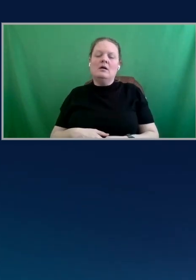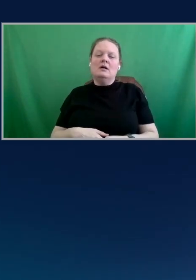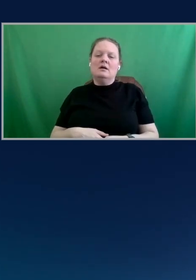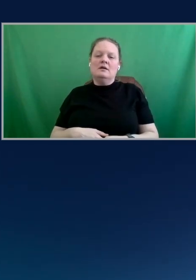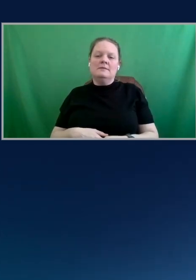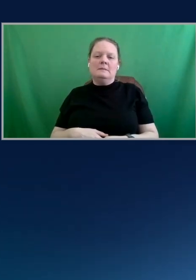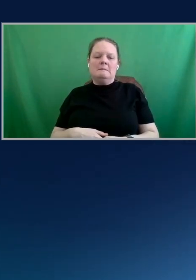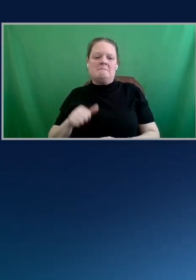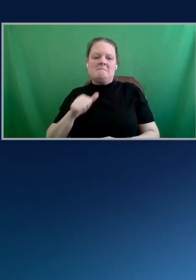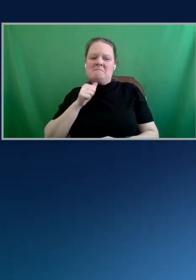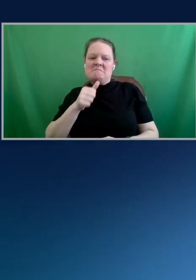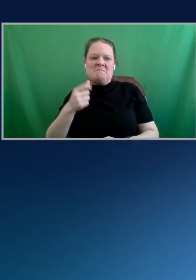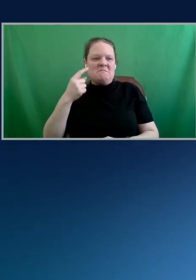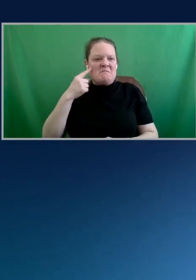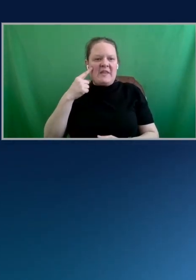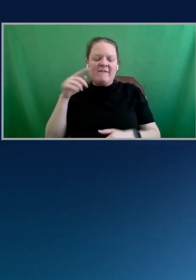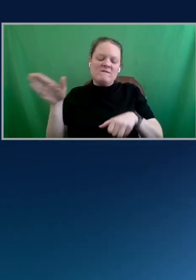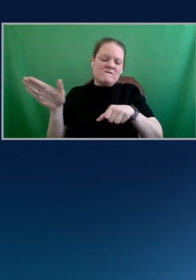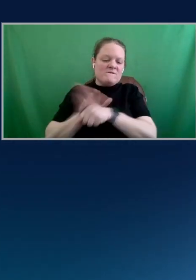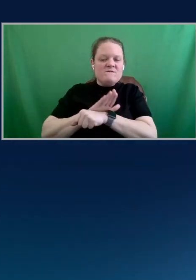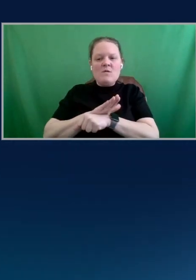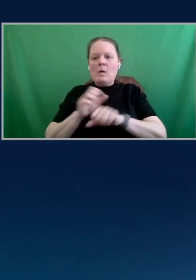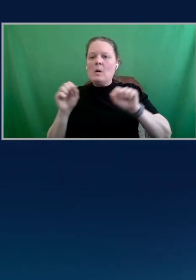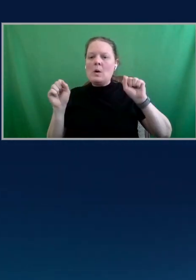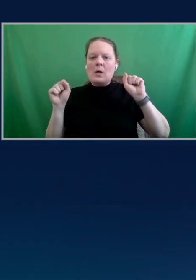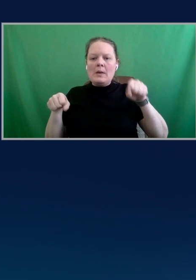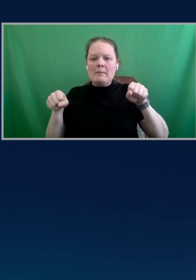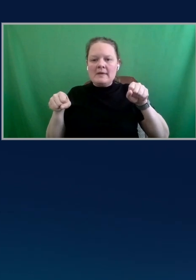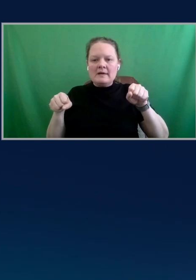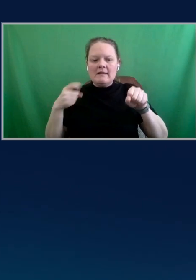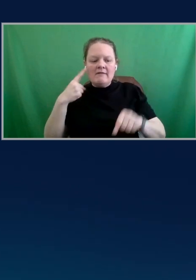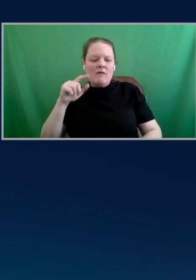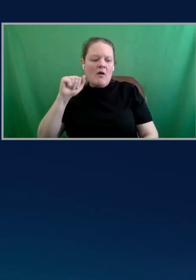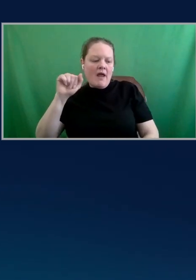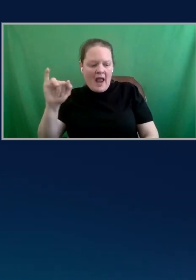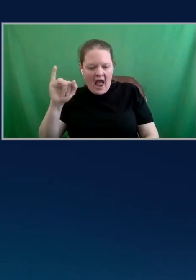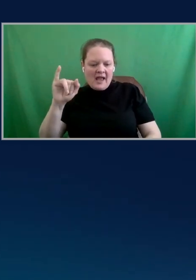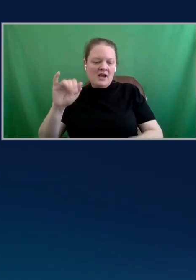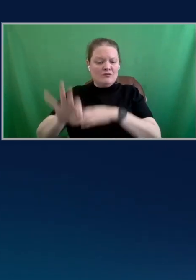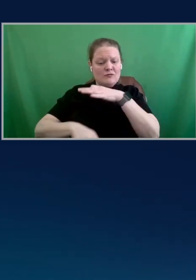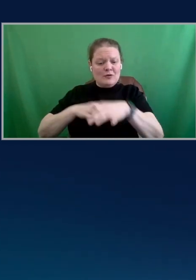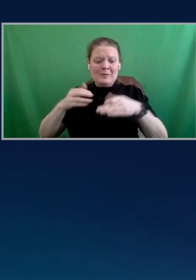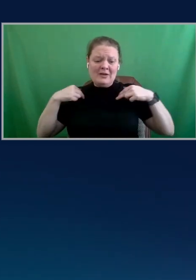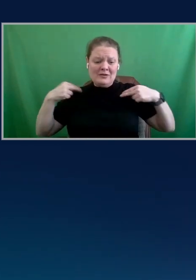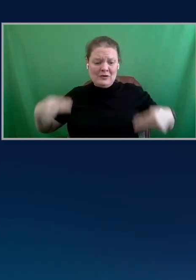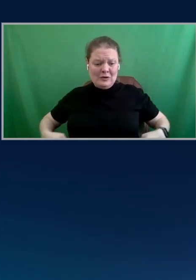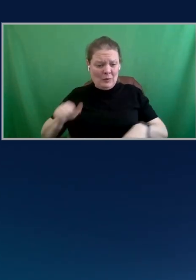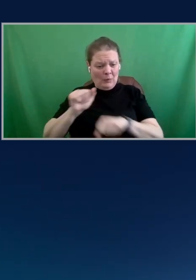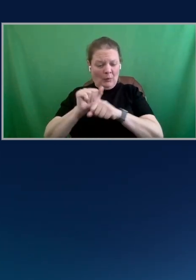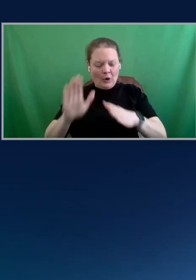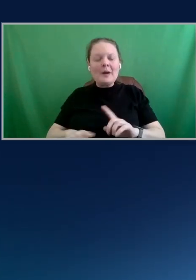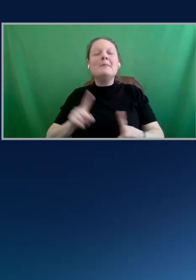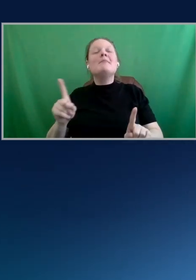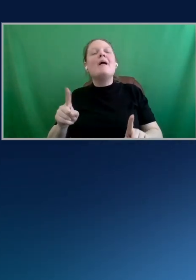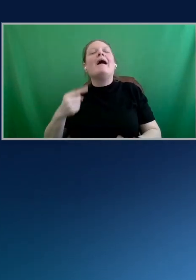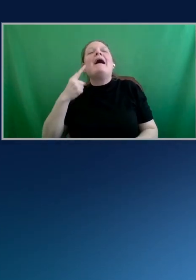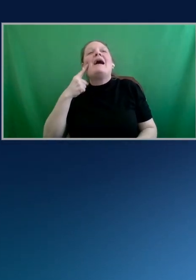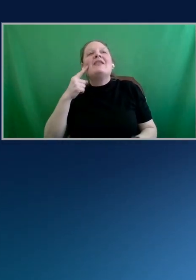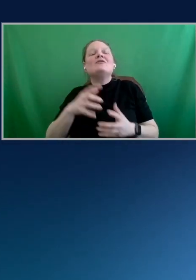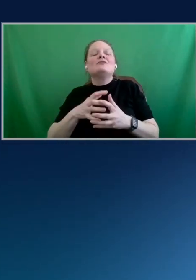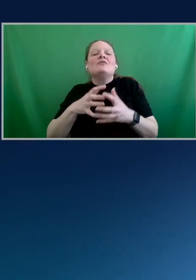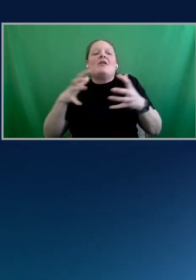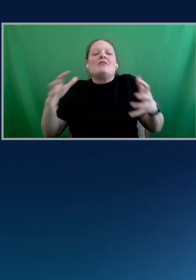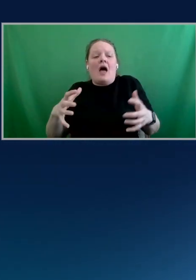think, full ability for AI to replace humans. That said, I do think that there is a lot of